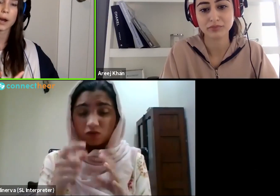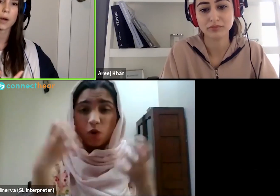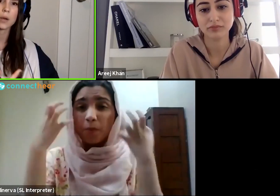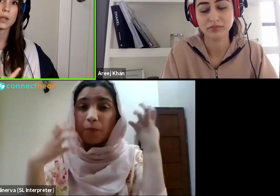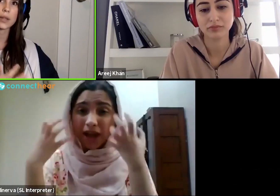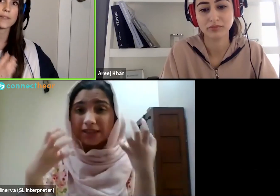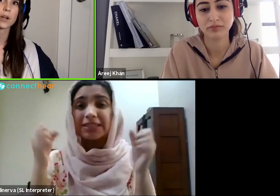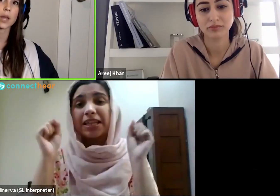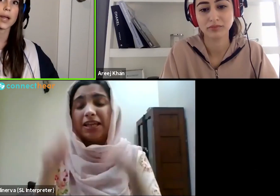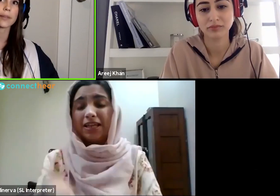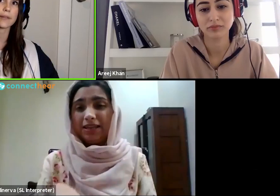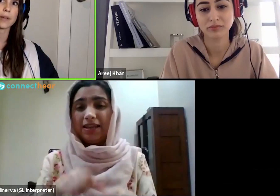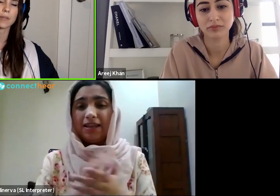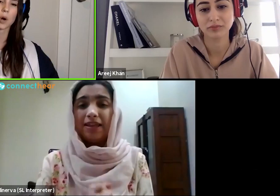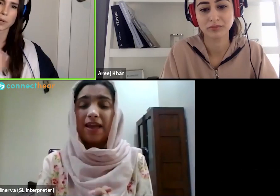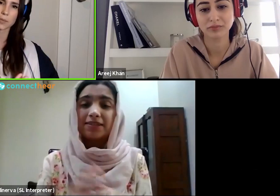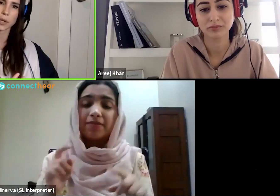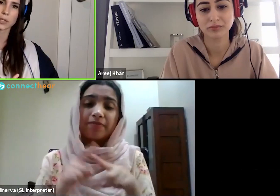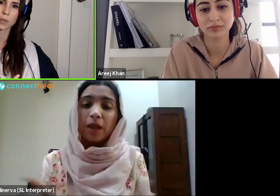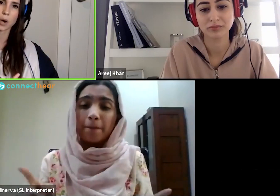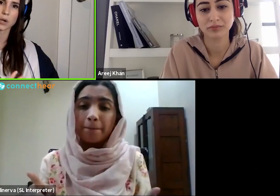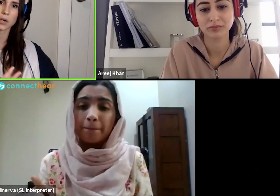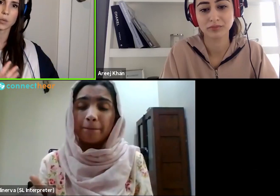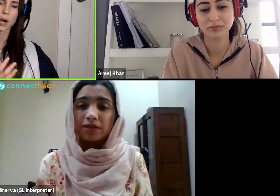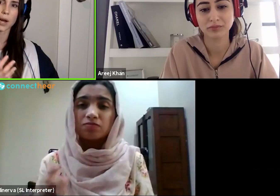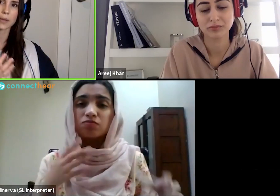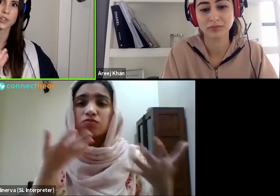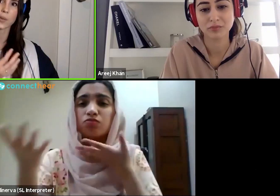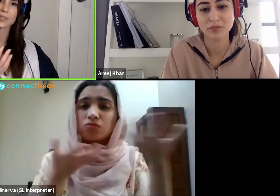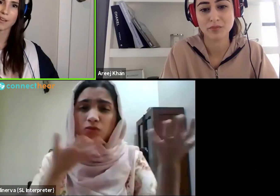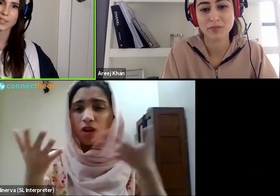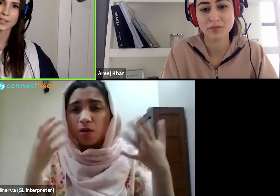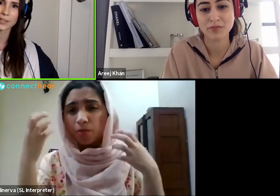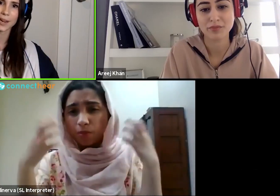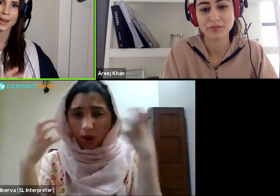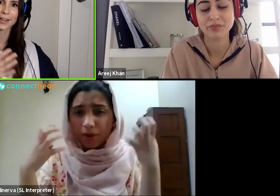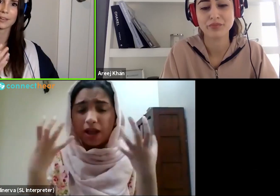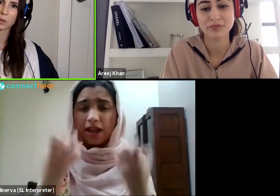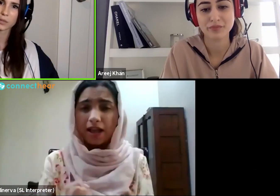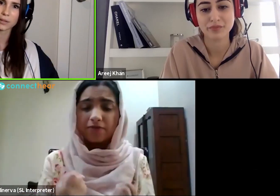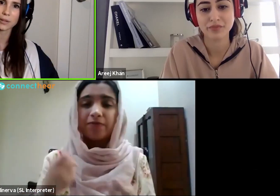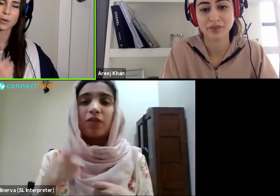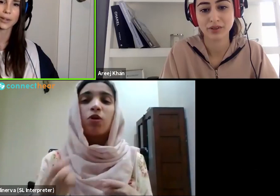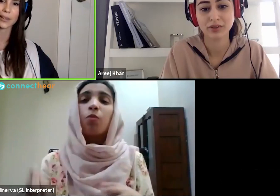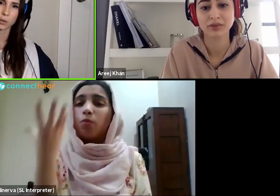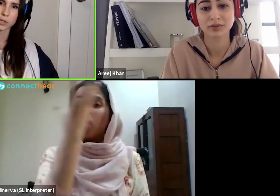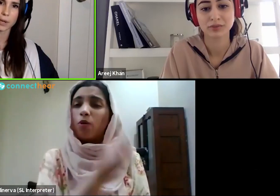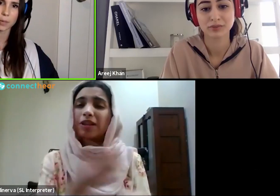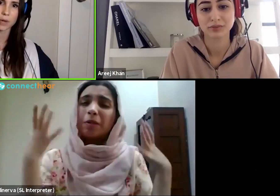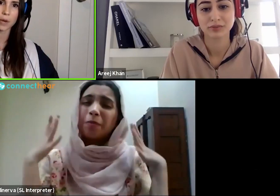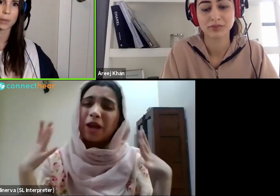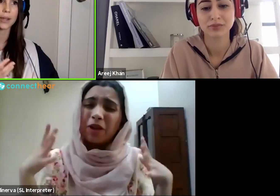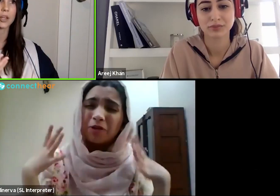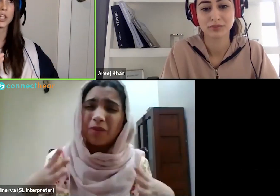for a while, and they felt like they have a hard time explaining to their partner why they're so exhausted at the end of the day and get guilty or get guilted